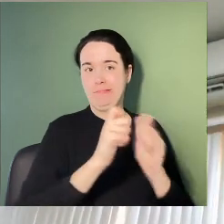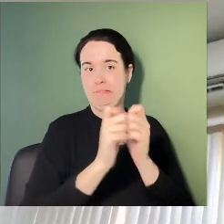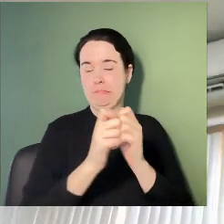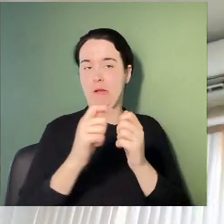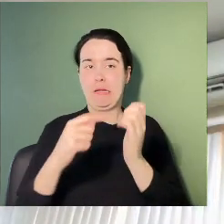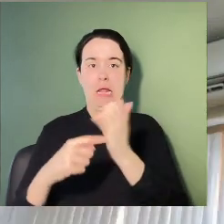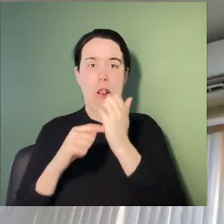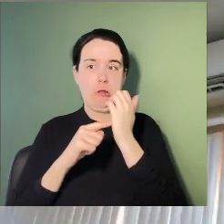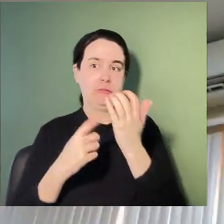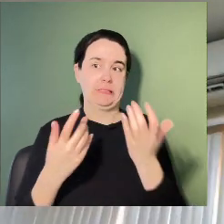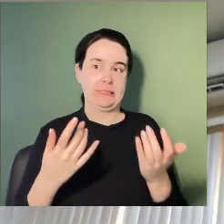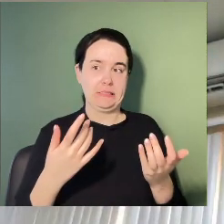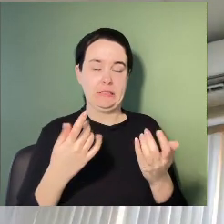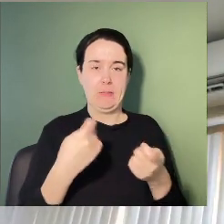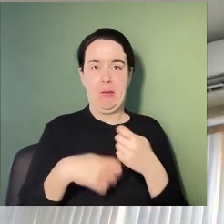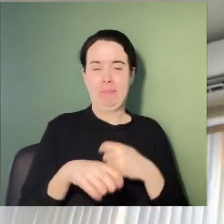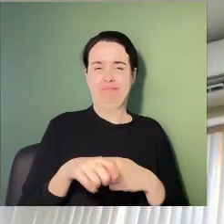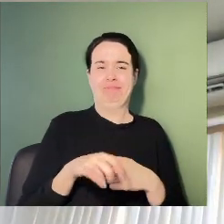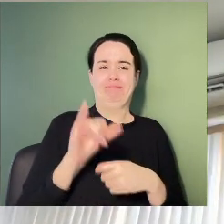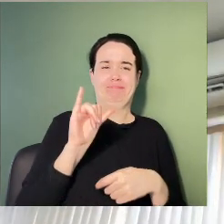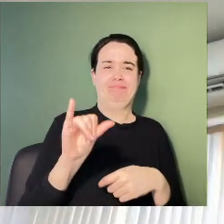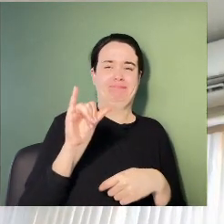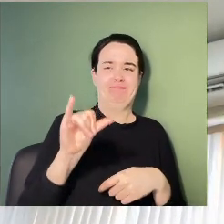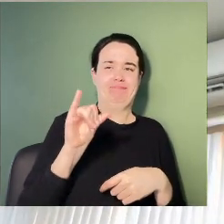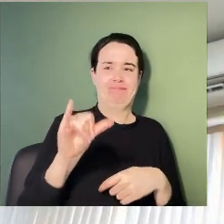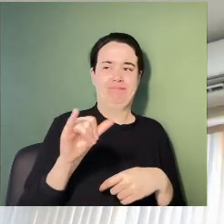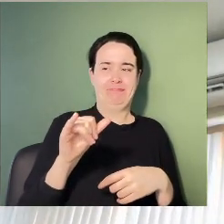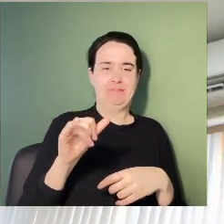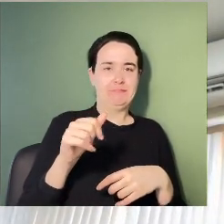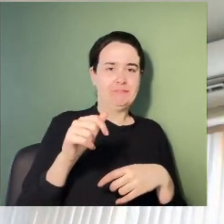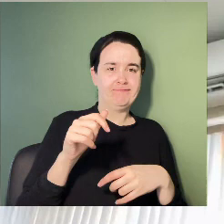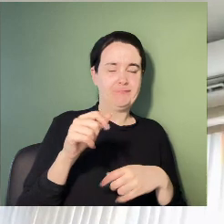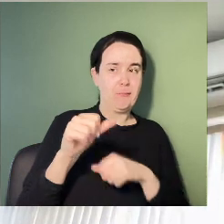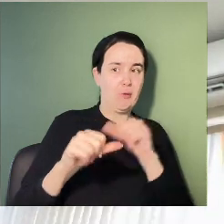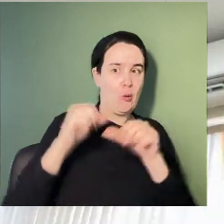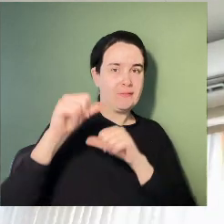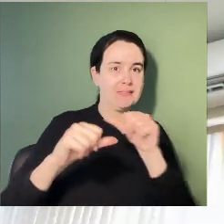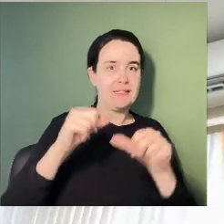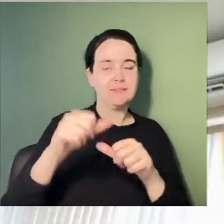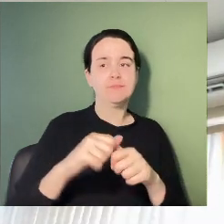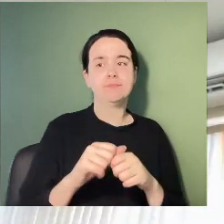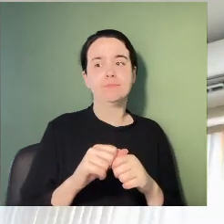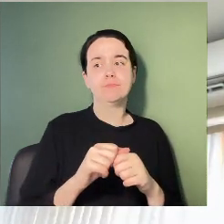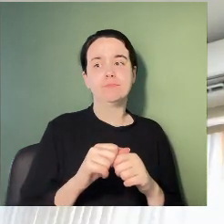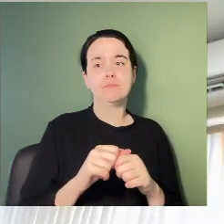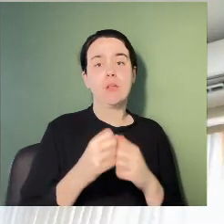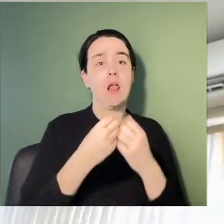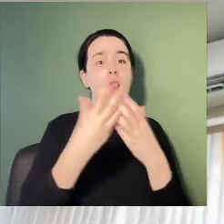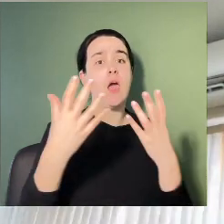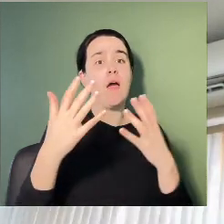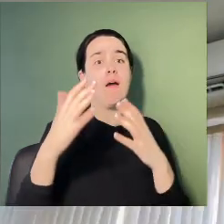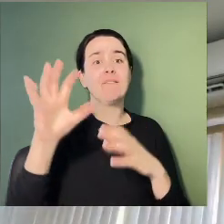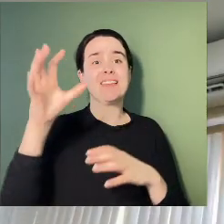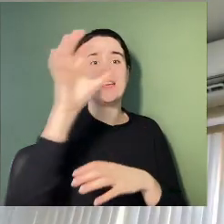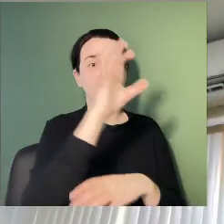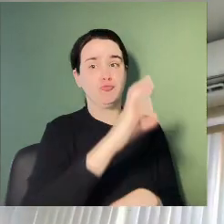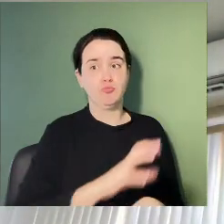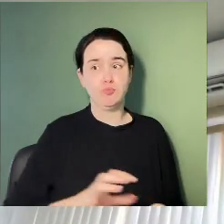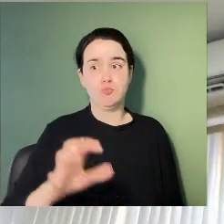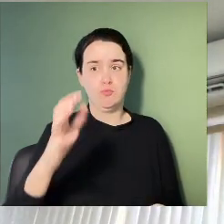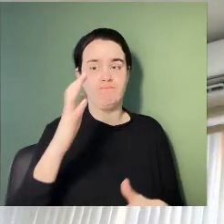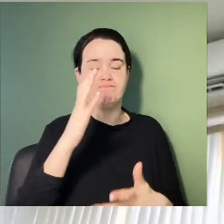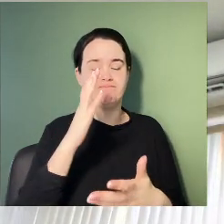technology to undermine democratic process. And being that a lot of nations will be going